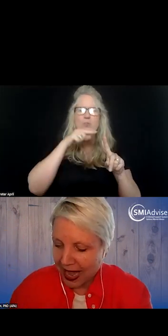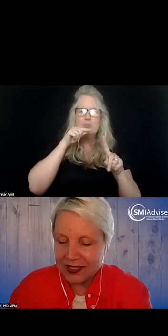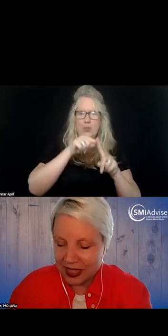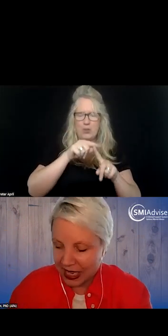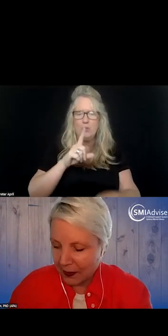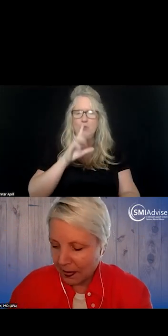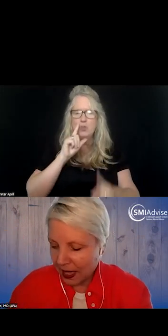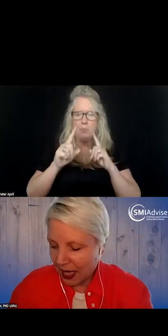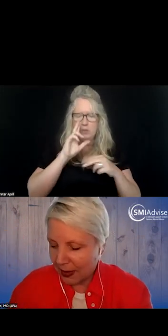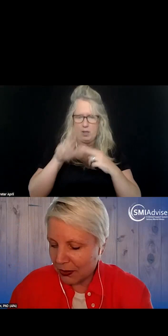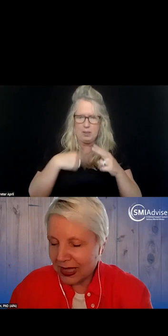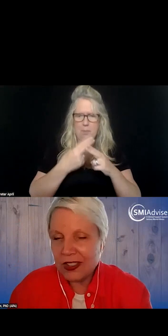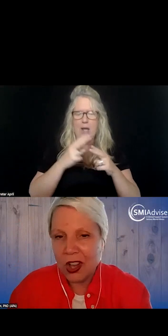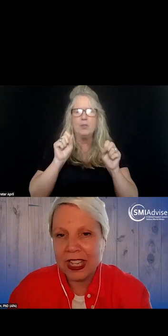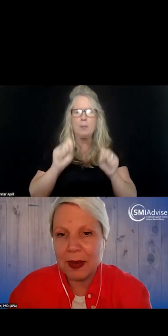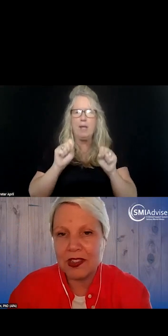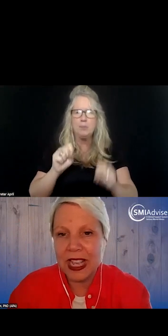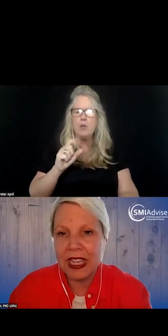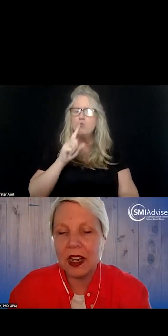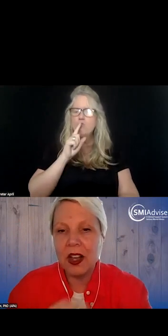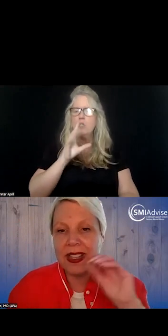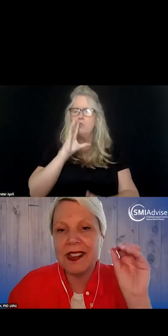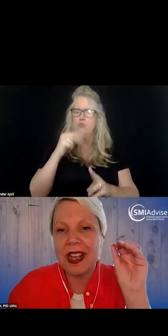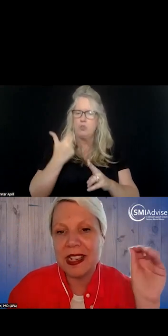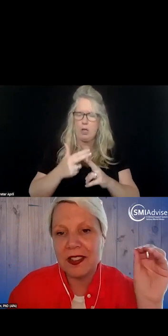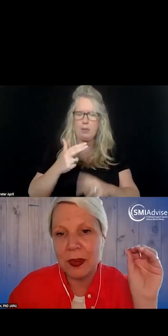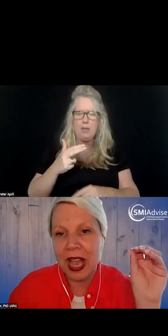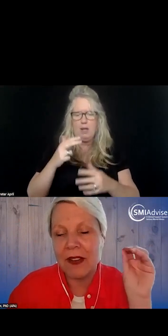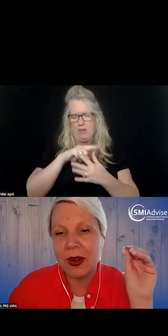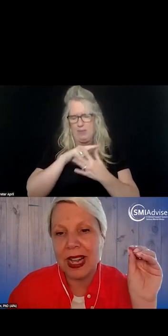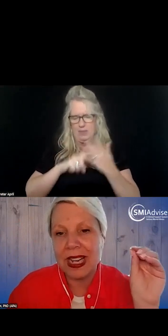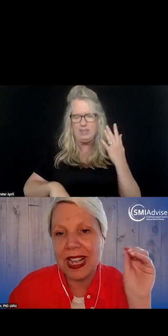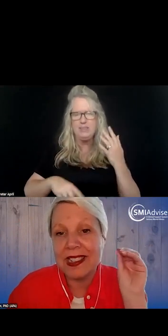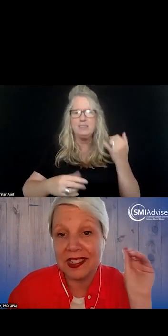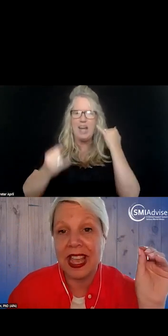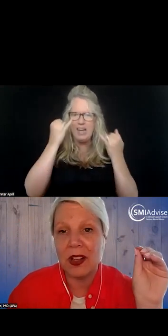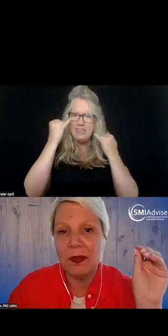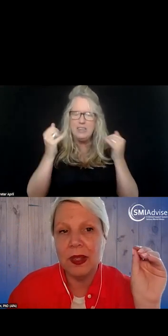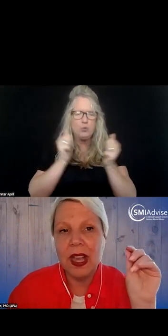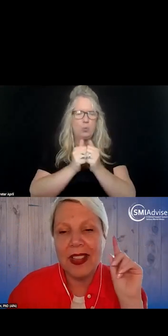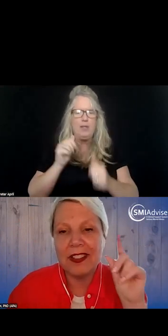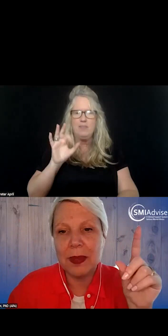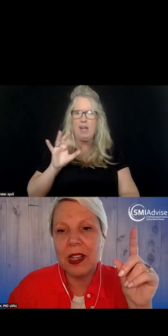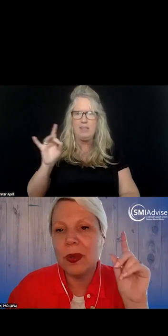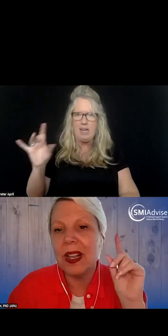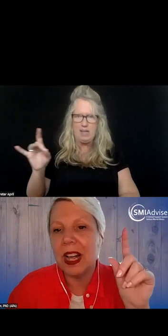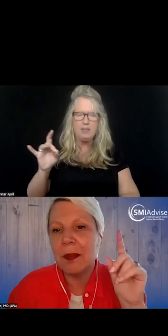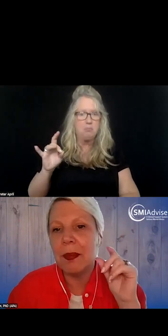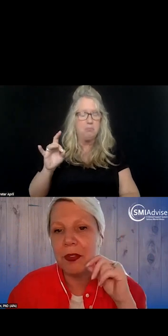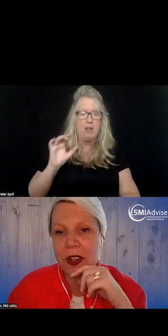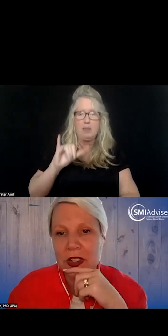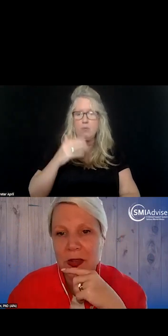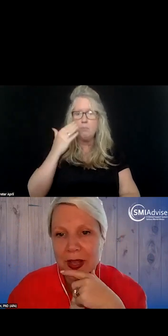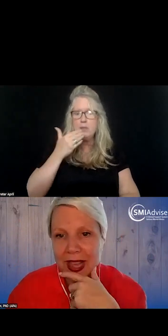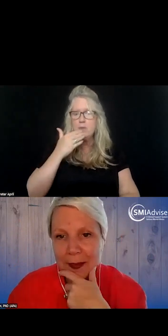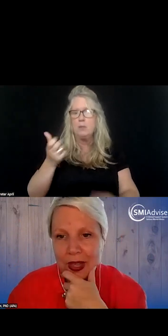about capacity and really talking about taking these ideas that we have around 988 to scale. And that's going to be a good one. A lot of people